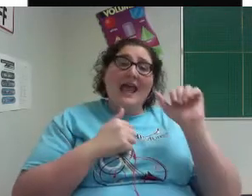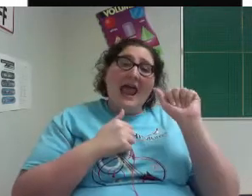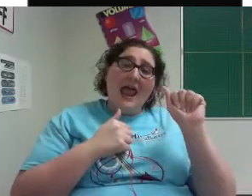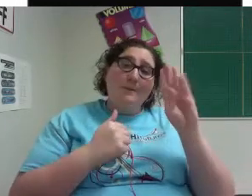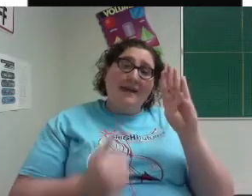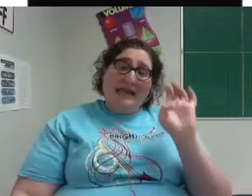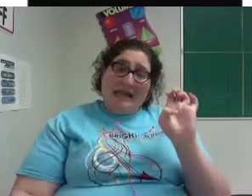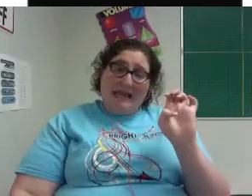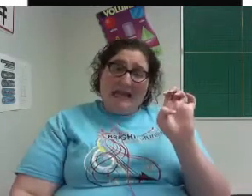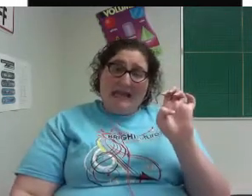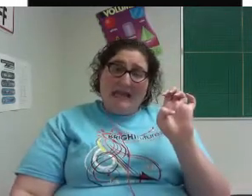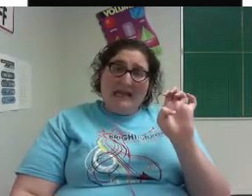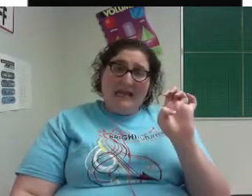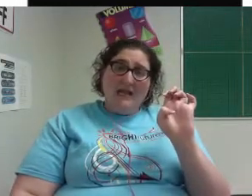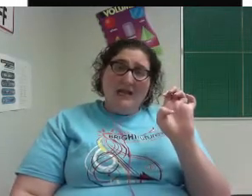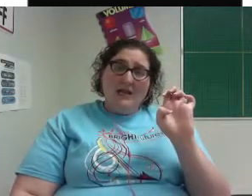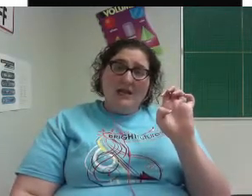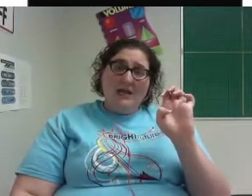angle ABE